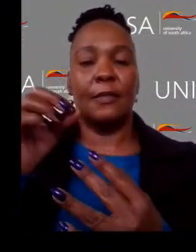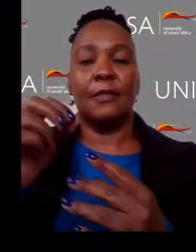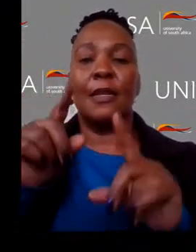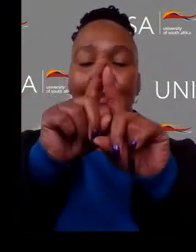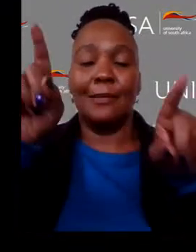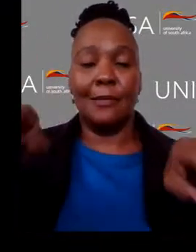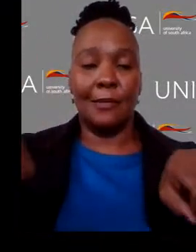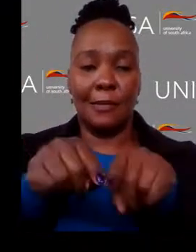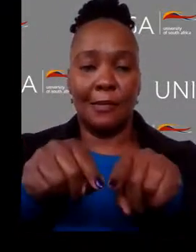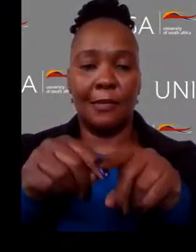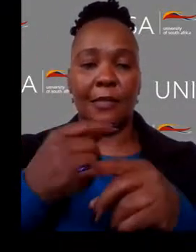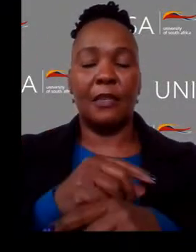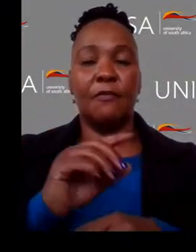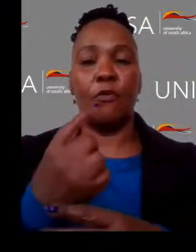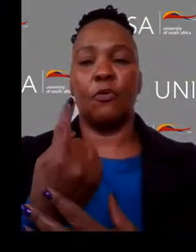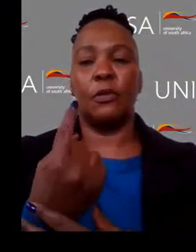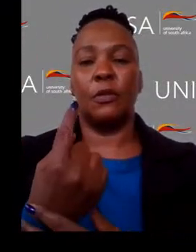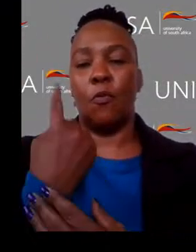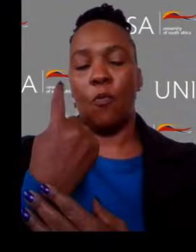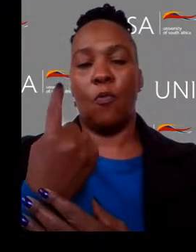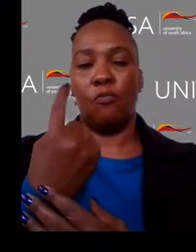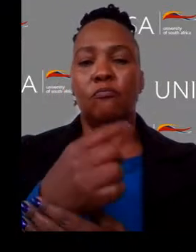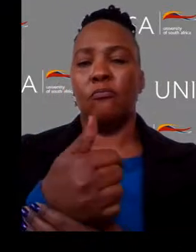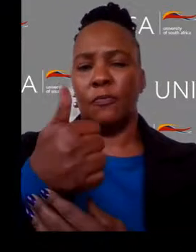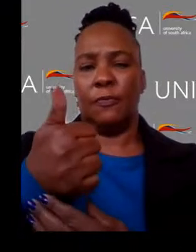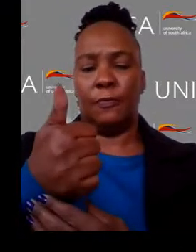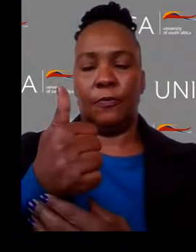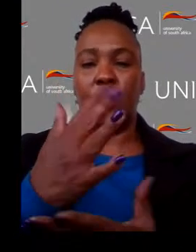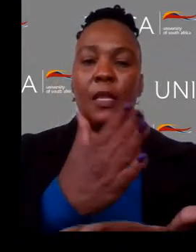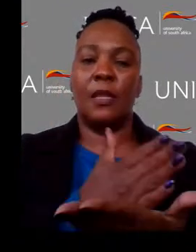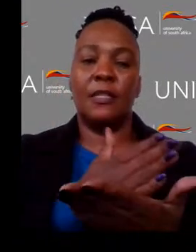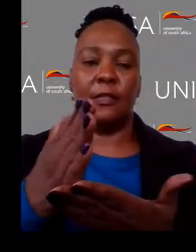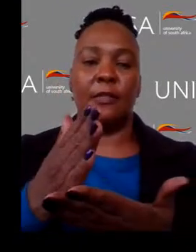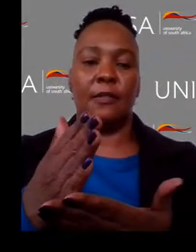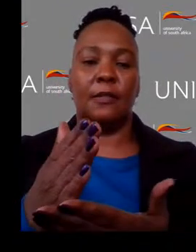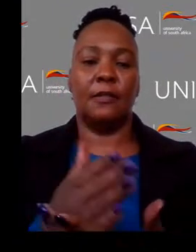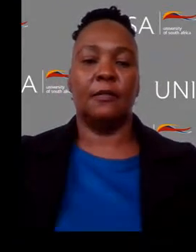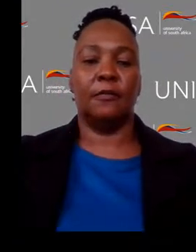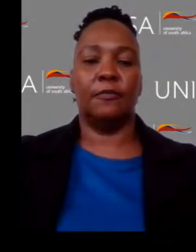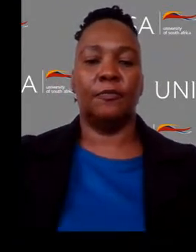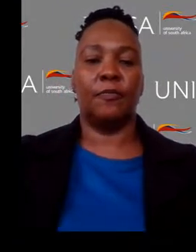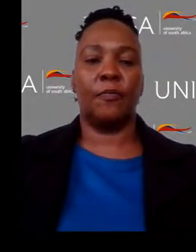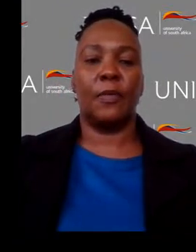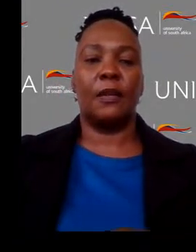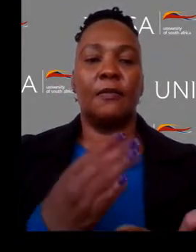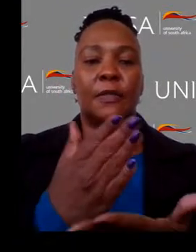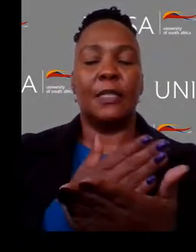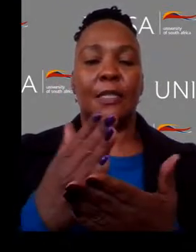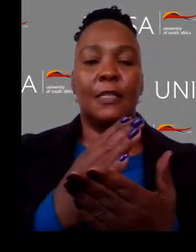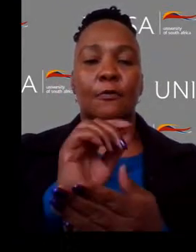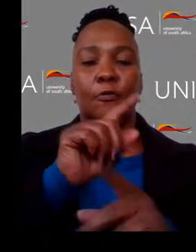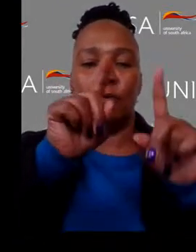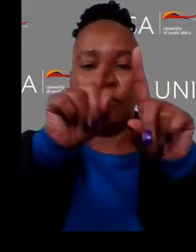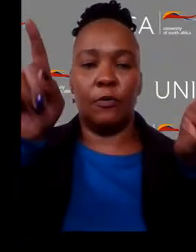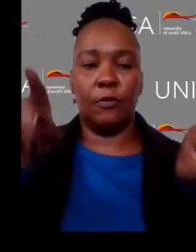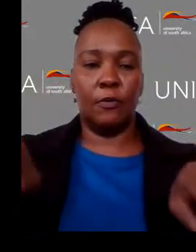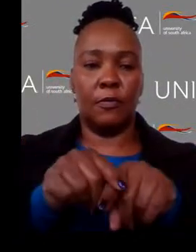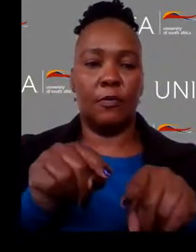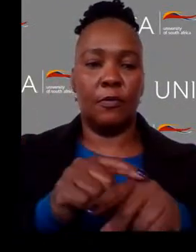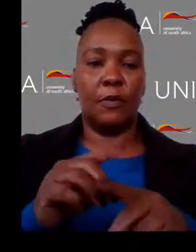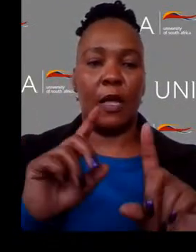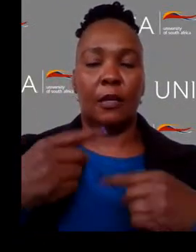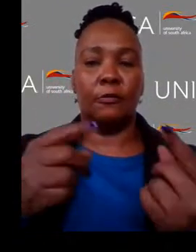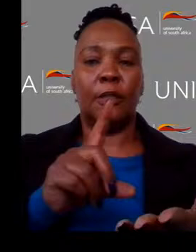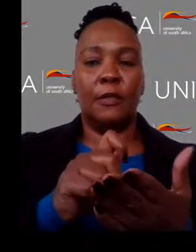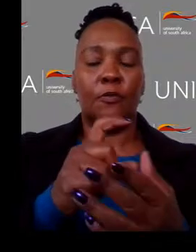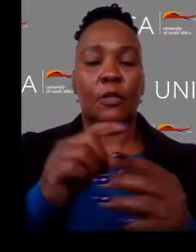there is only one, and then you will be able to share. So if we go share screen, you'll see I can't click on share.